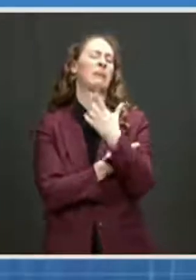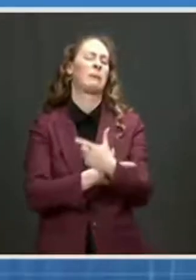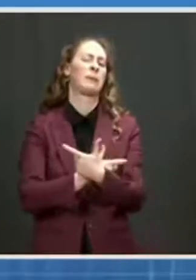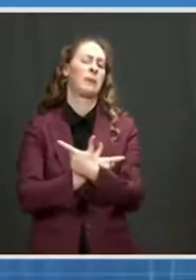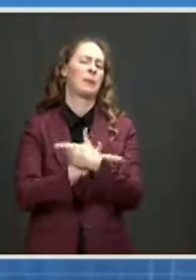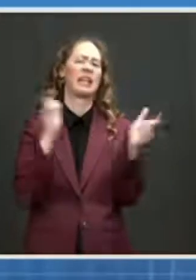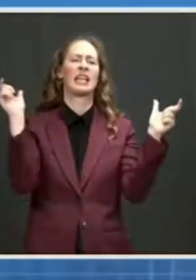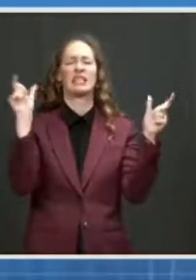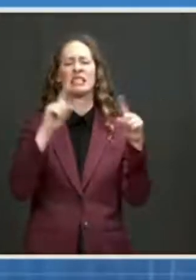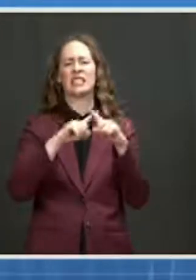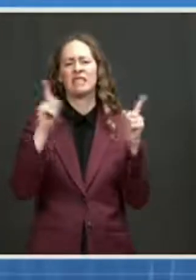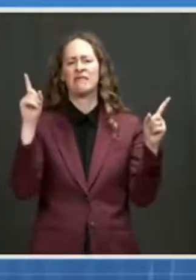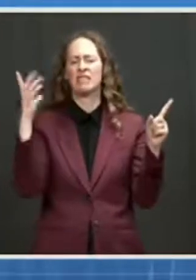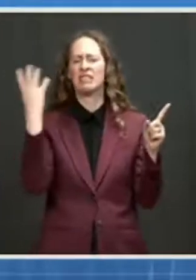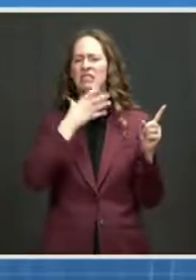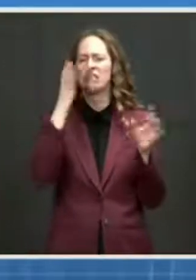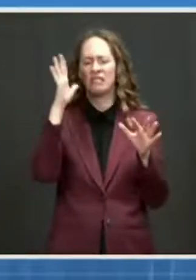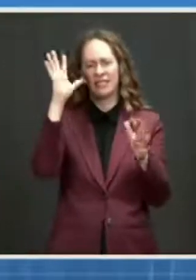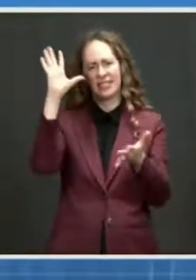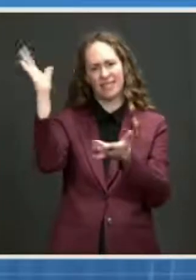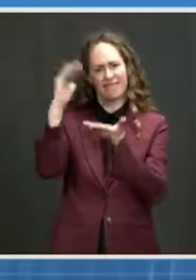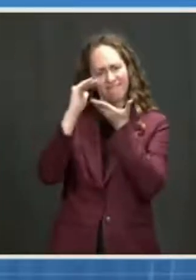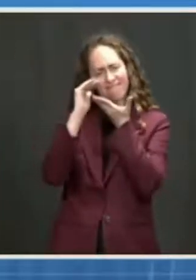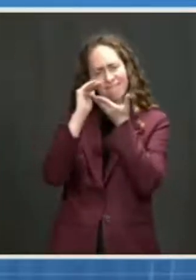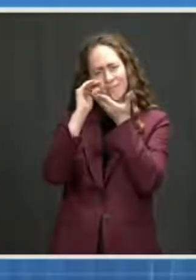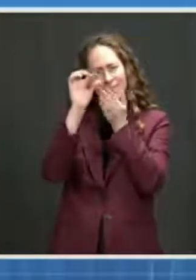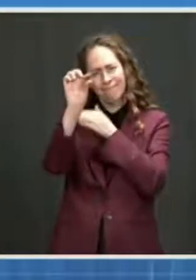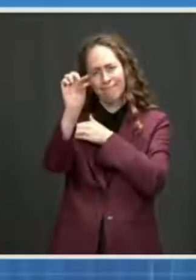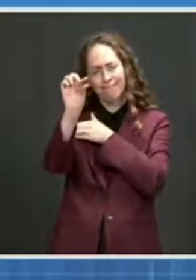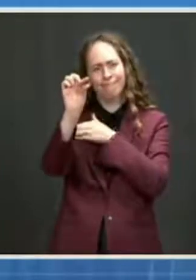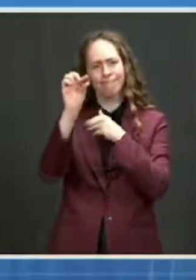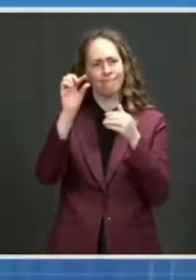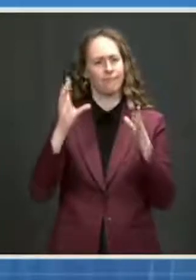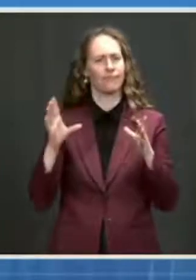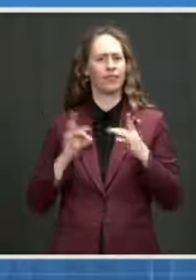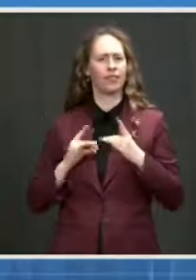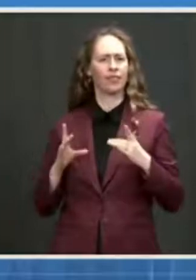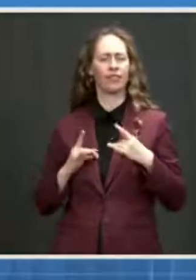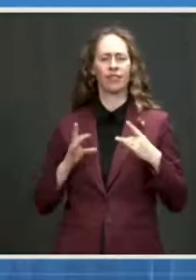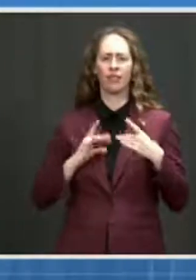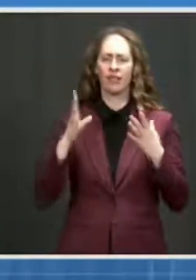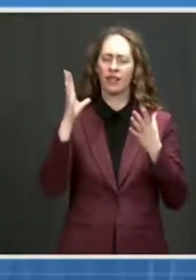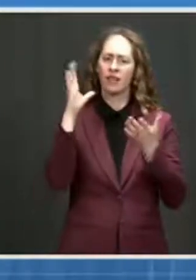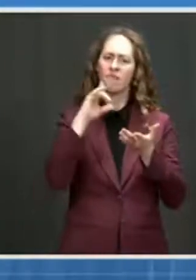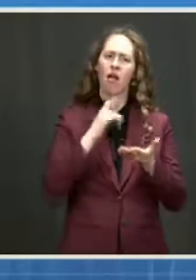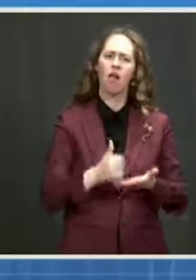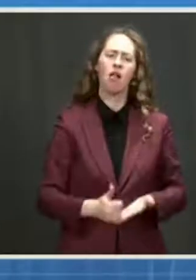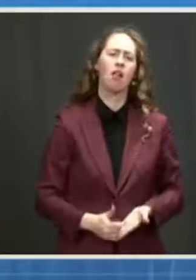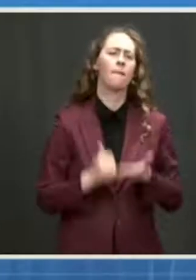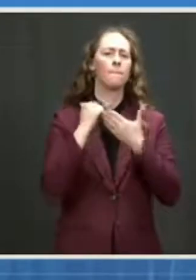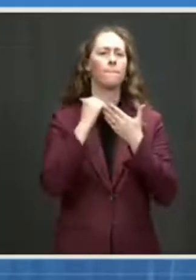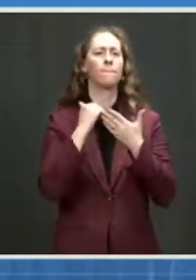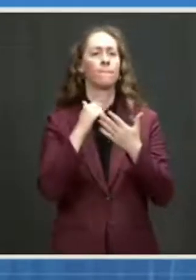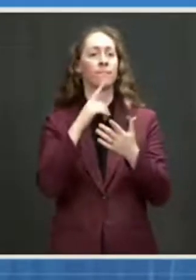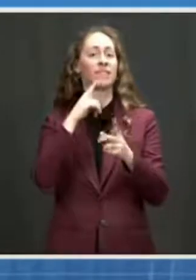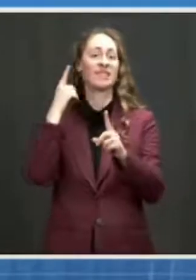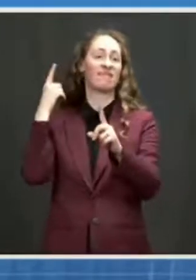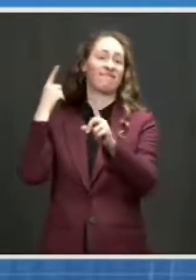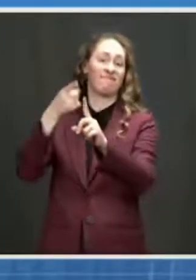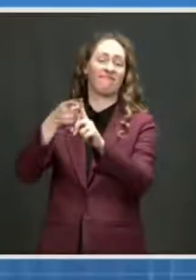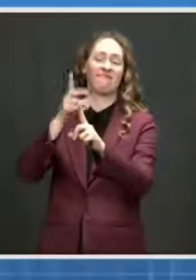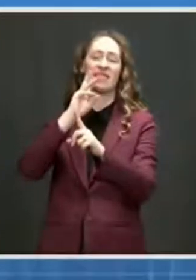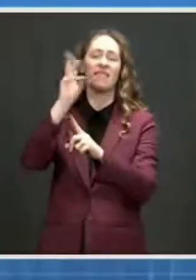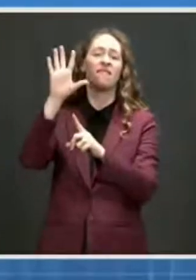COVID-19 cases, severe illness, and death, especially among those over age 65. As of today, we